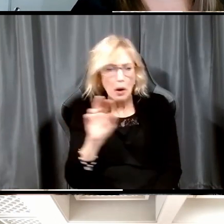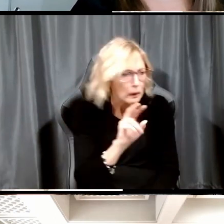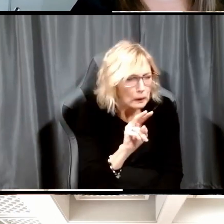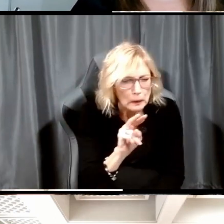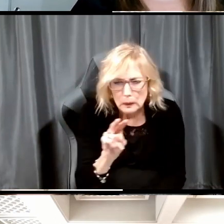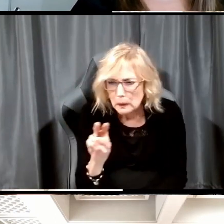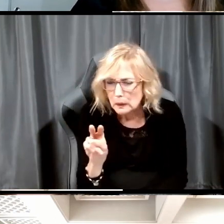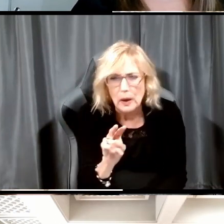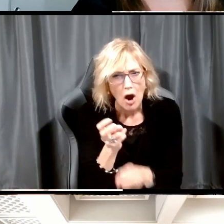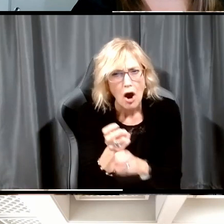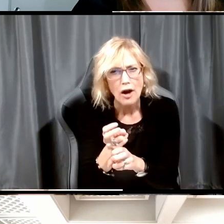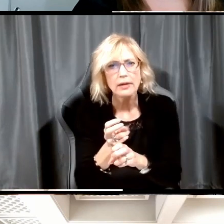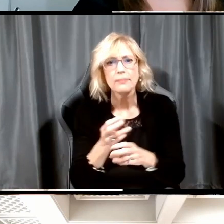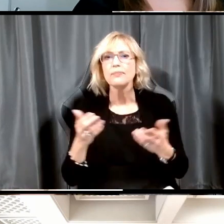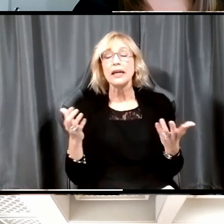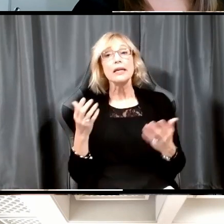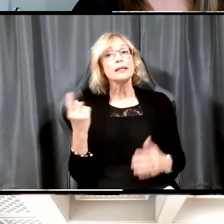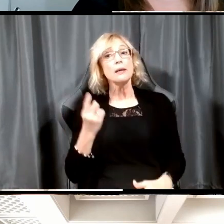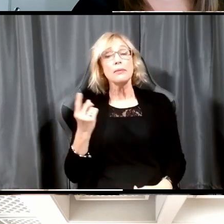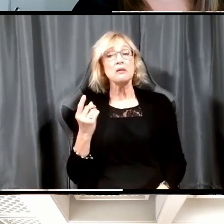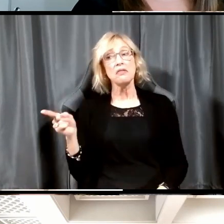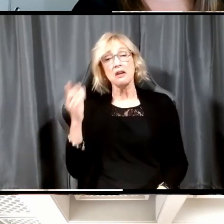familiar object presented in that